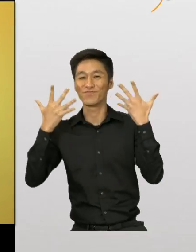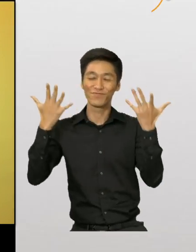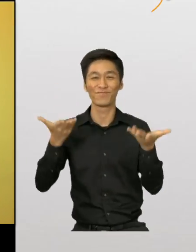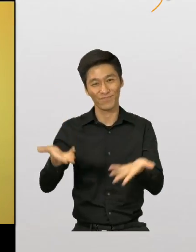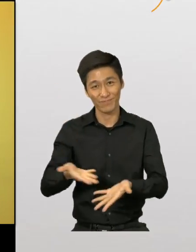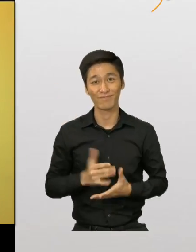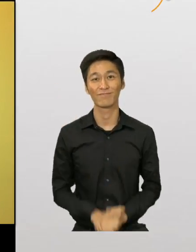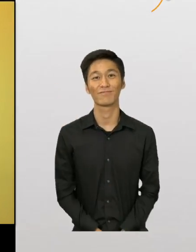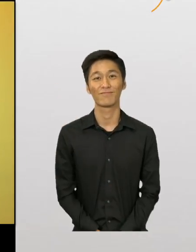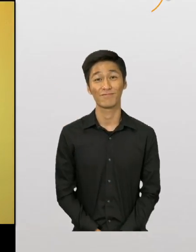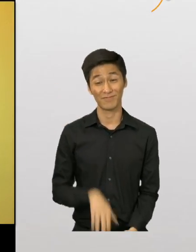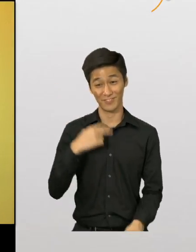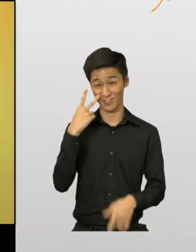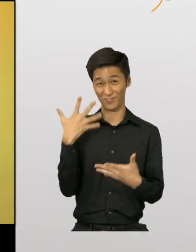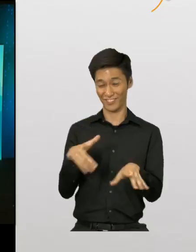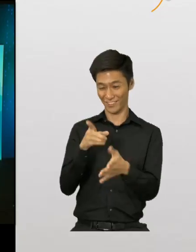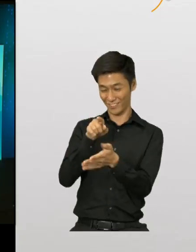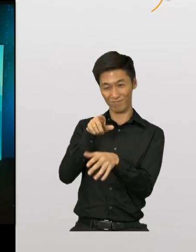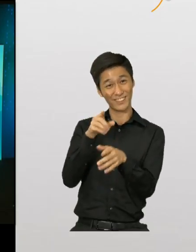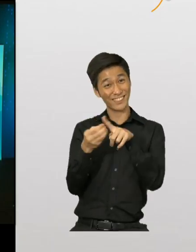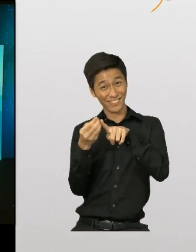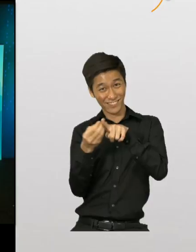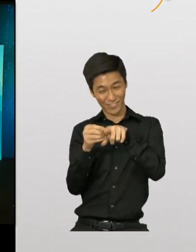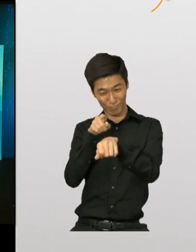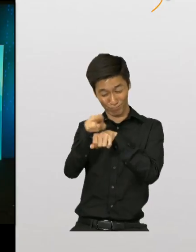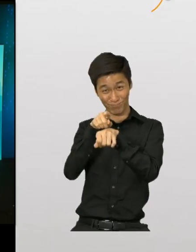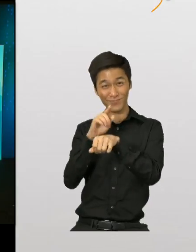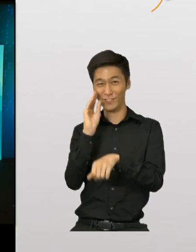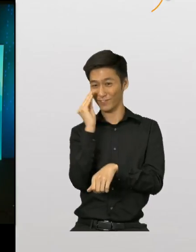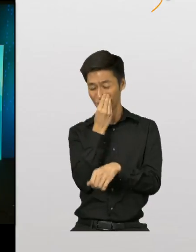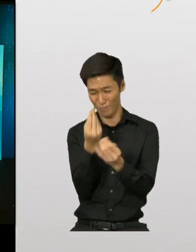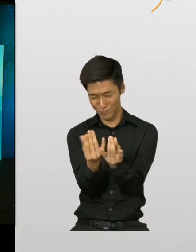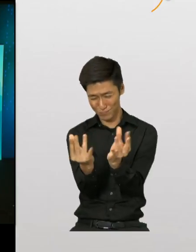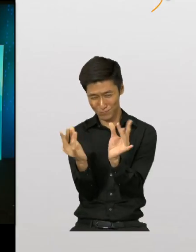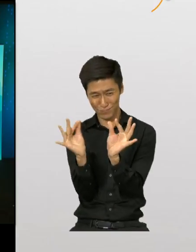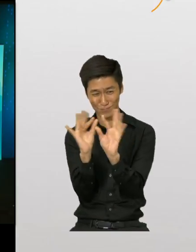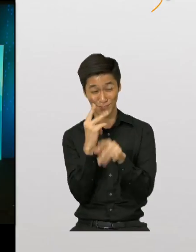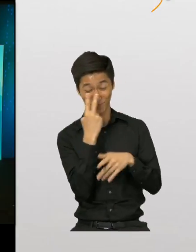may have seen the Sentosa cannons, barrels decorated with flowers and olive branches.